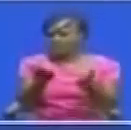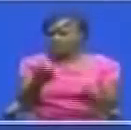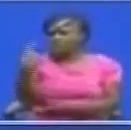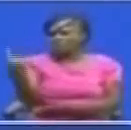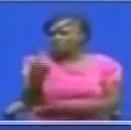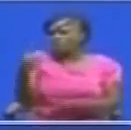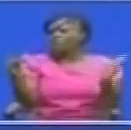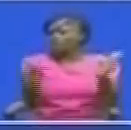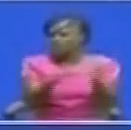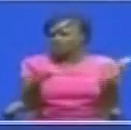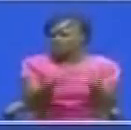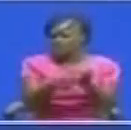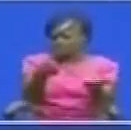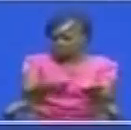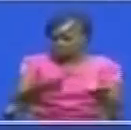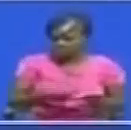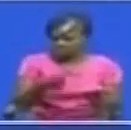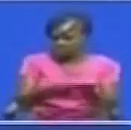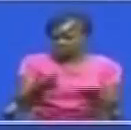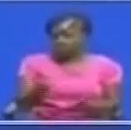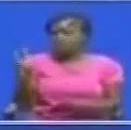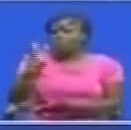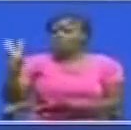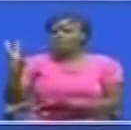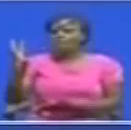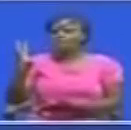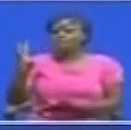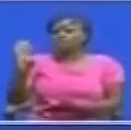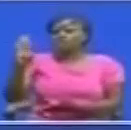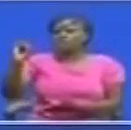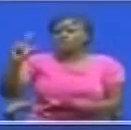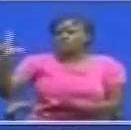only issue that we should be discussing here, that the wage bill is too high, we need to trim it, and then we'll be fine?